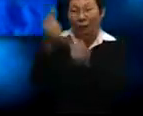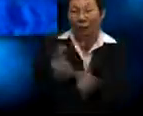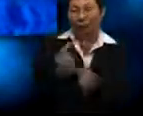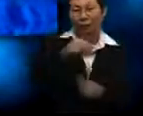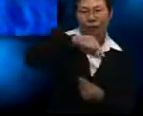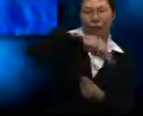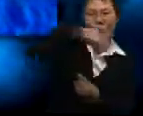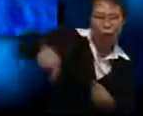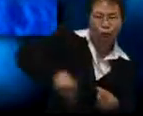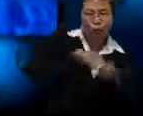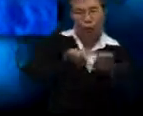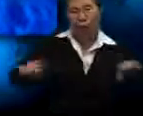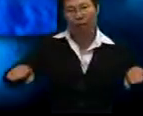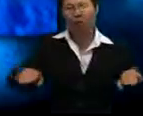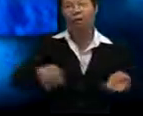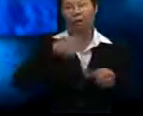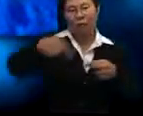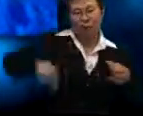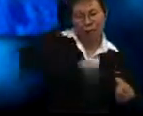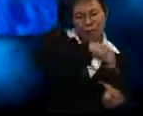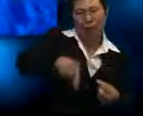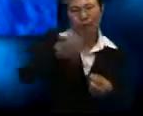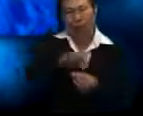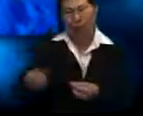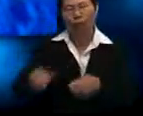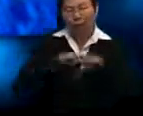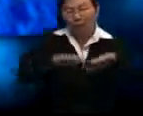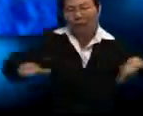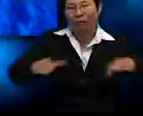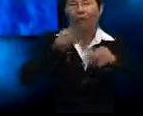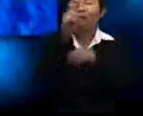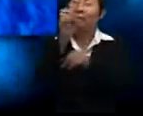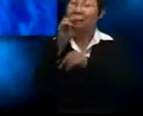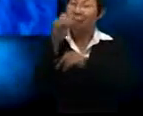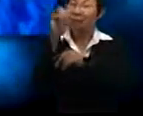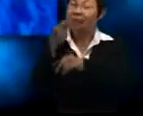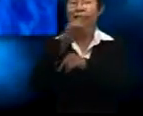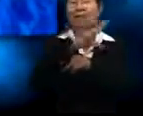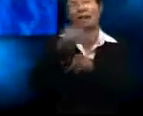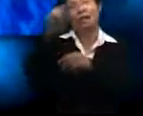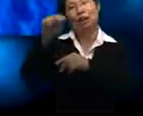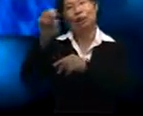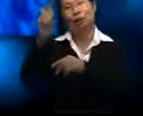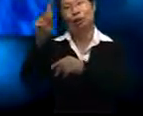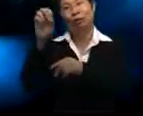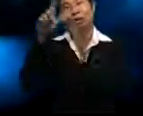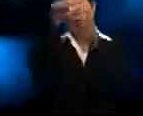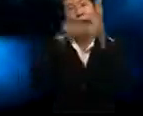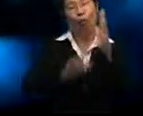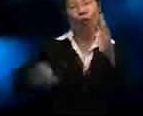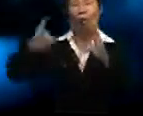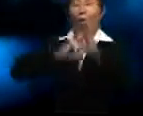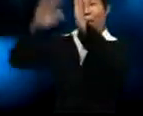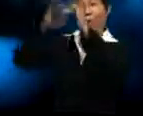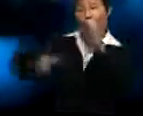orbital platform and spinning objects, surface tension, and Newton's law. I hope that what we